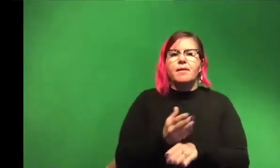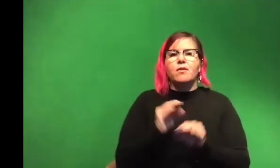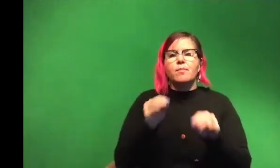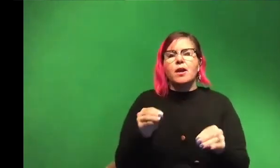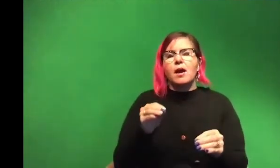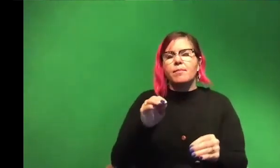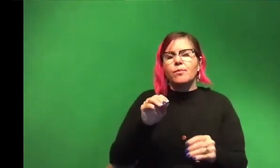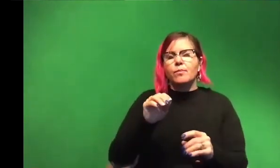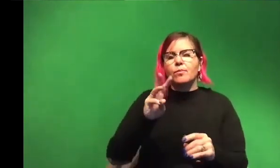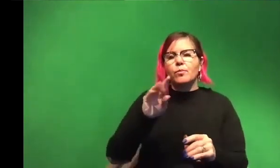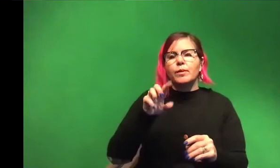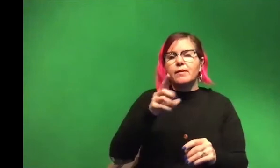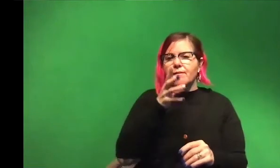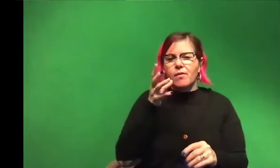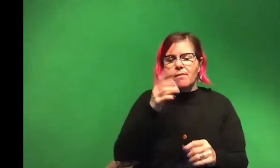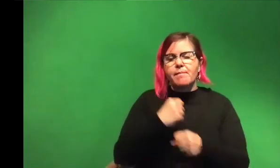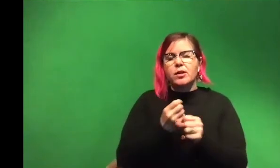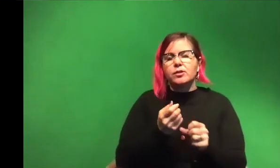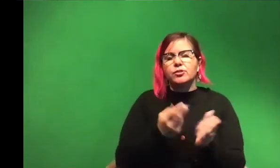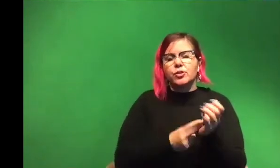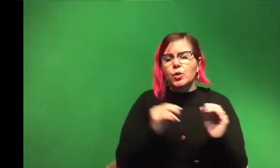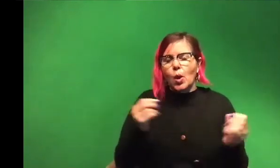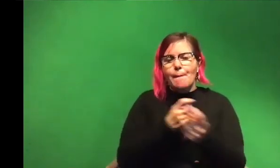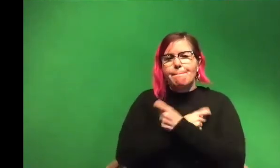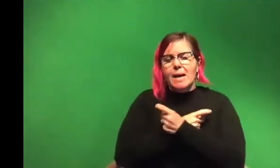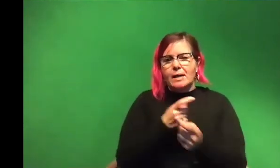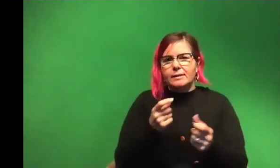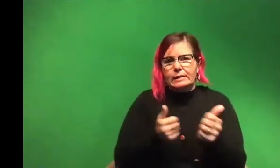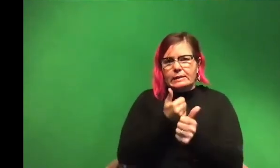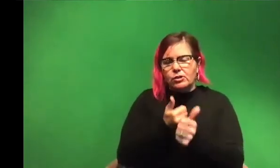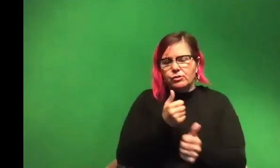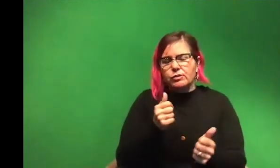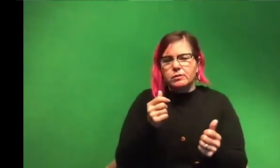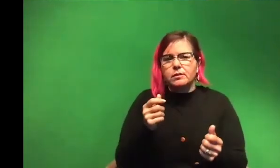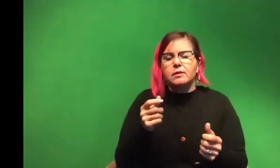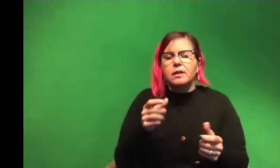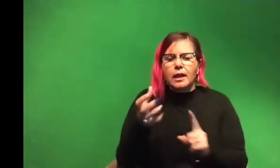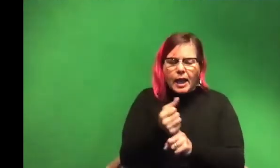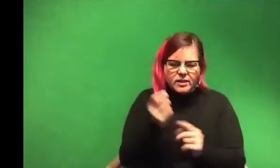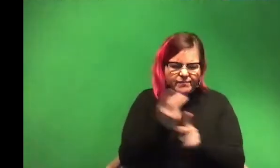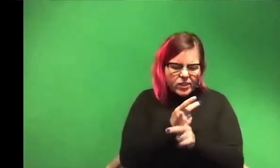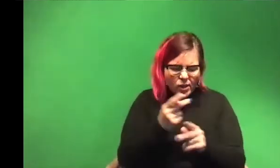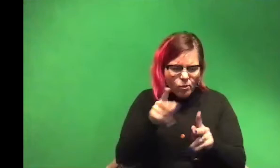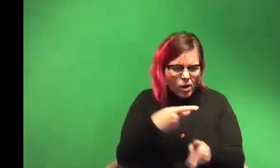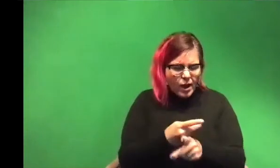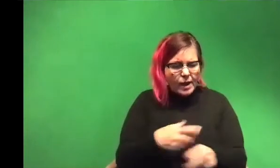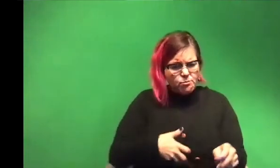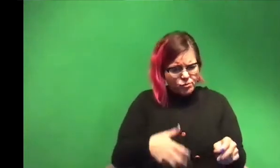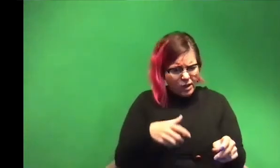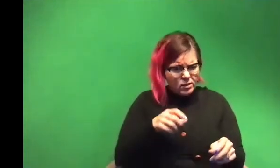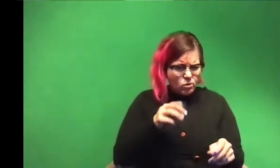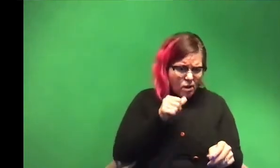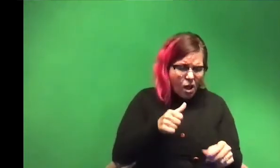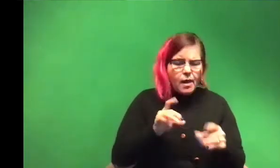sure there's no endangered bats in the area. And so we would like catch the bats, figure out what kind of bat they are, see if they're pregnant or not, and then let